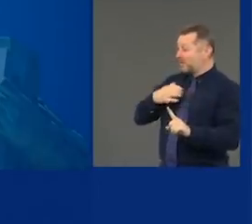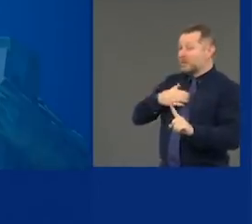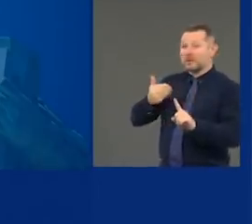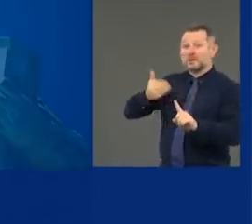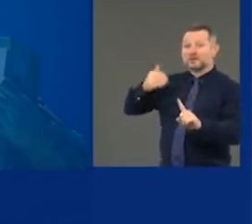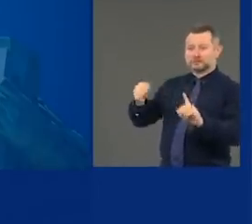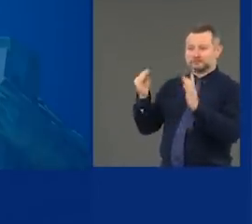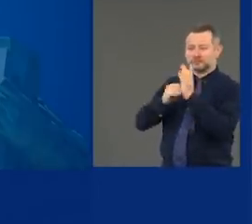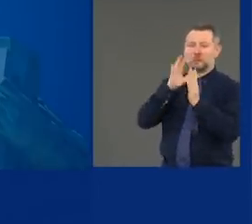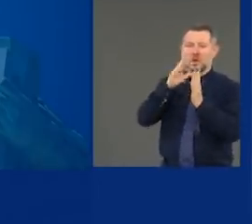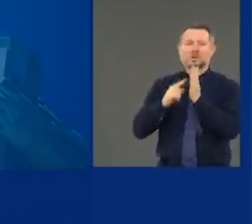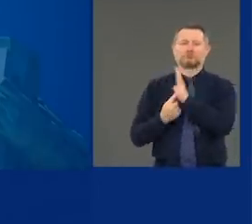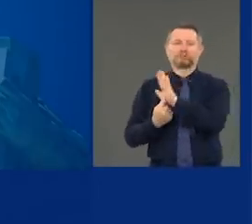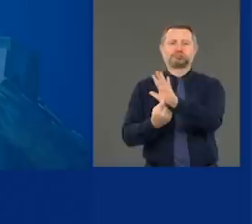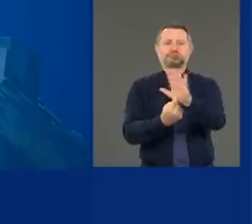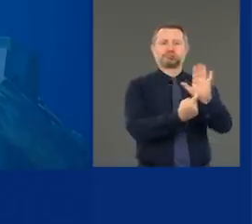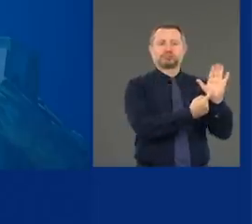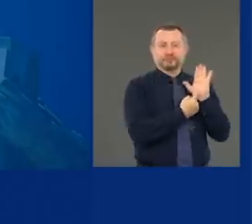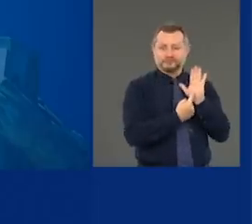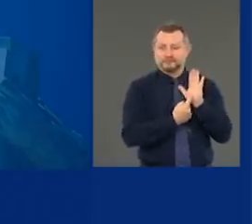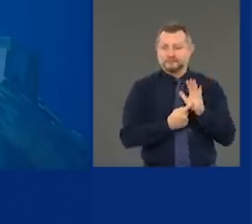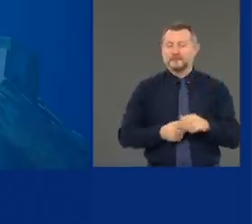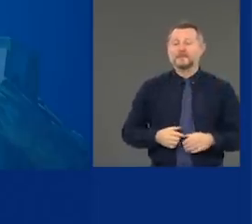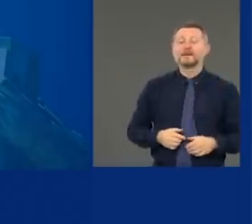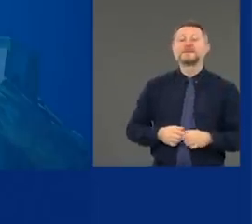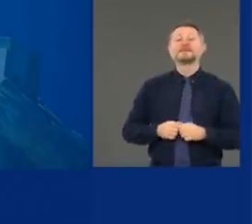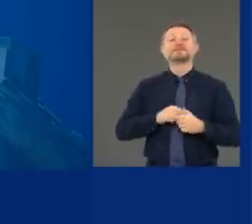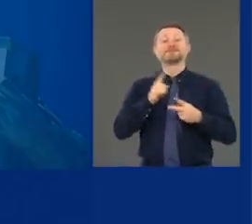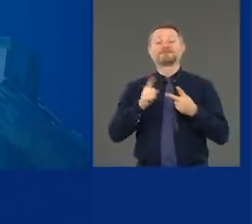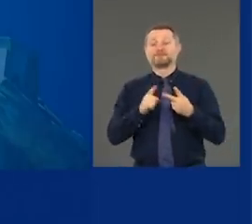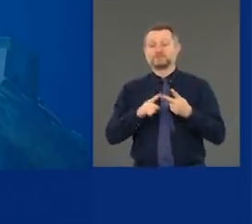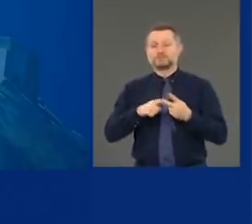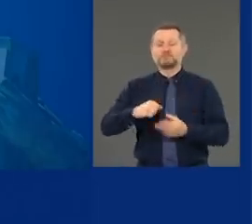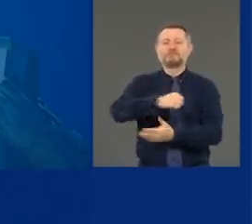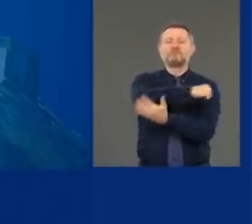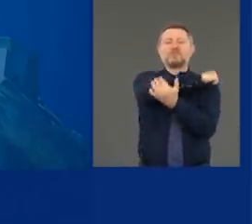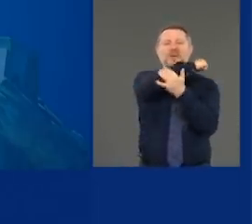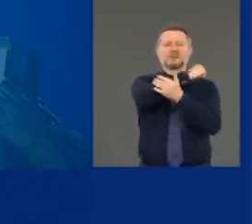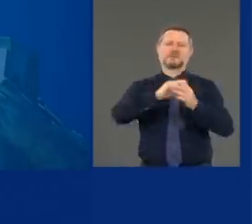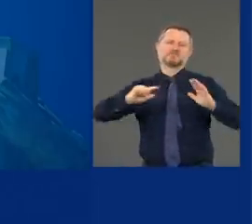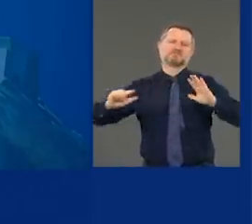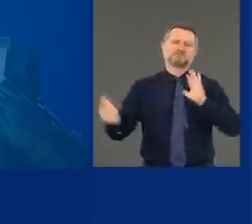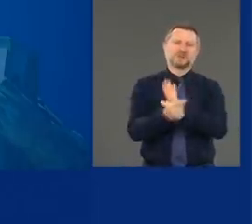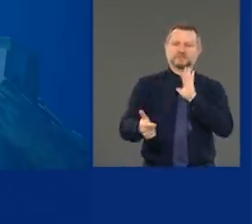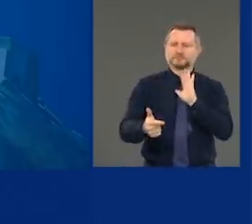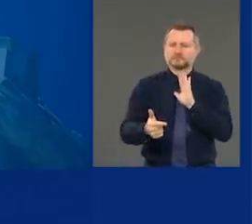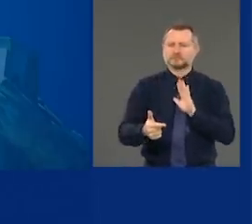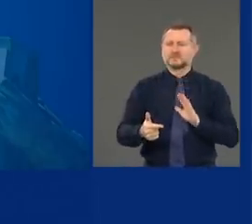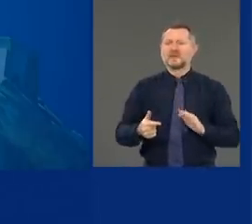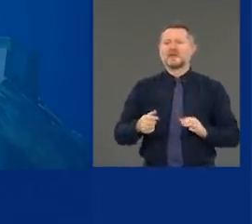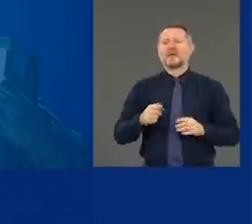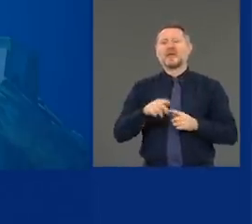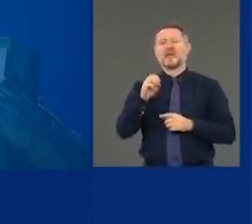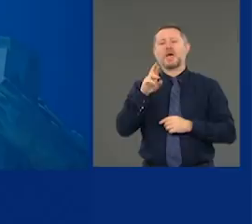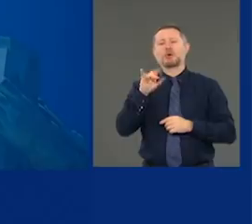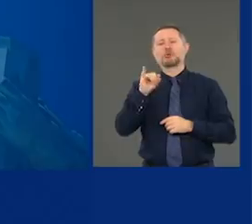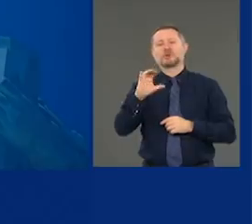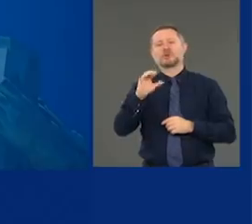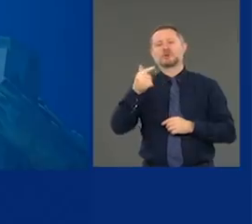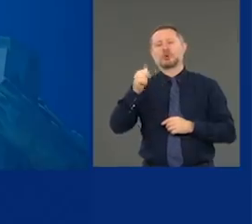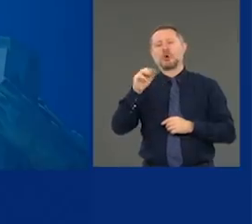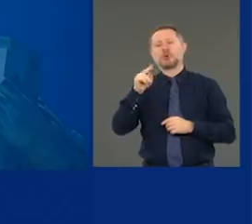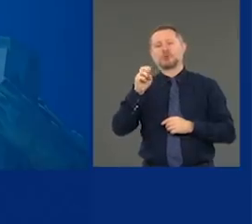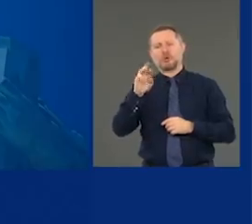be released. Ban chokeholds. We went through it with Eric Garner. I mean, how many